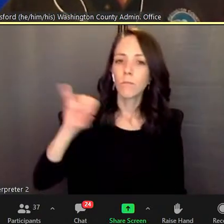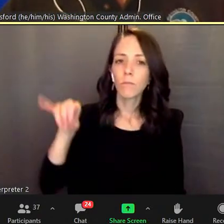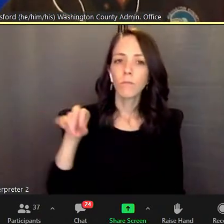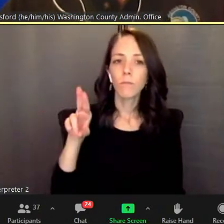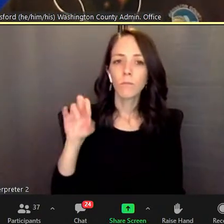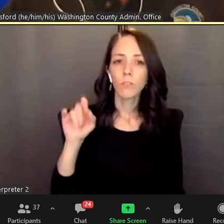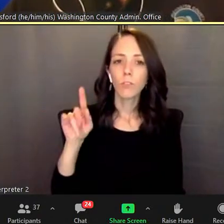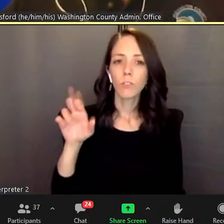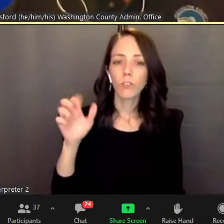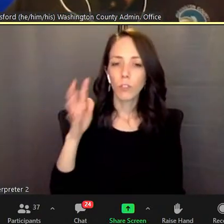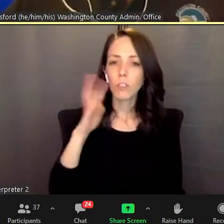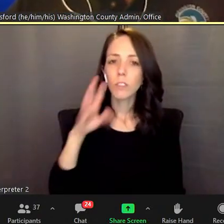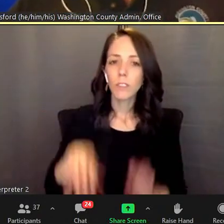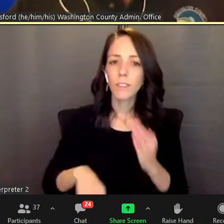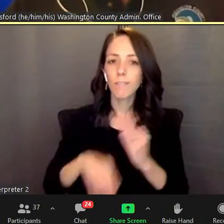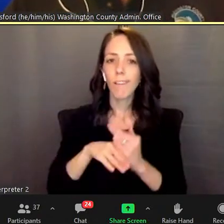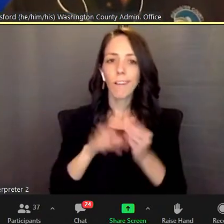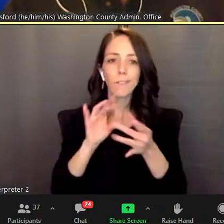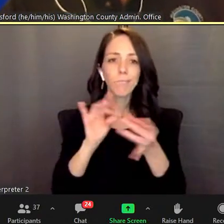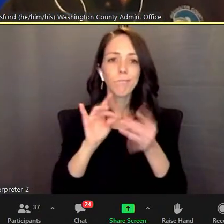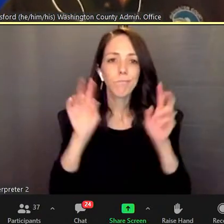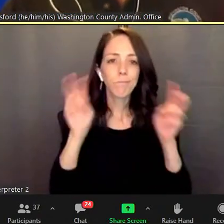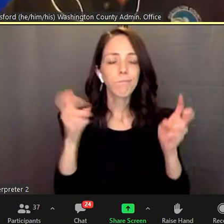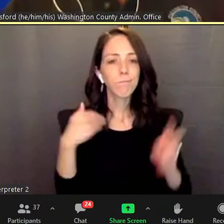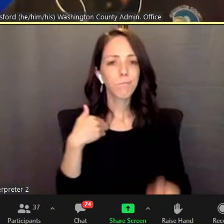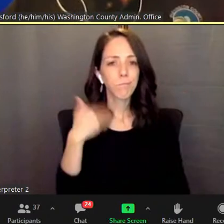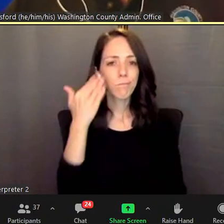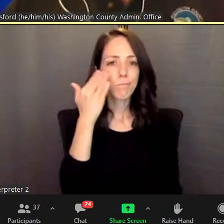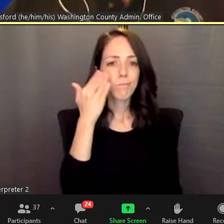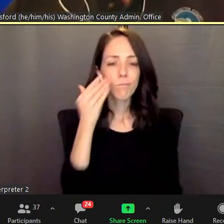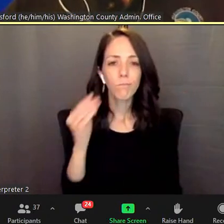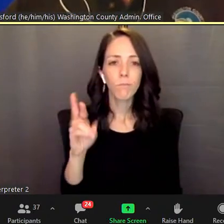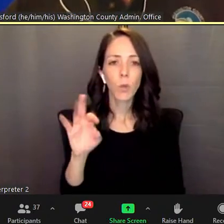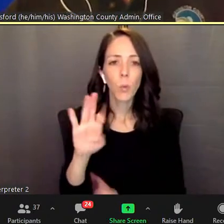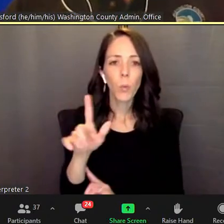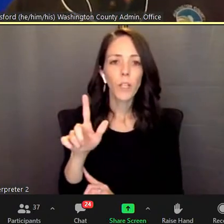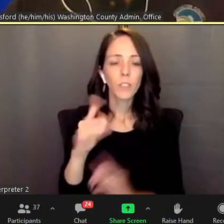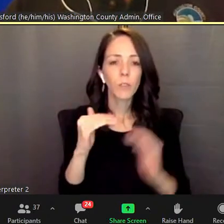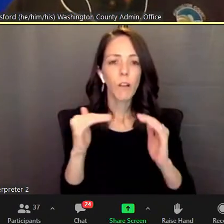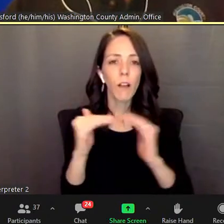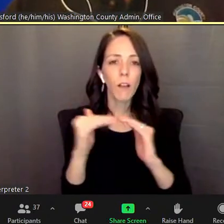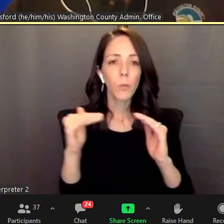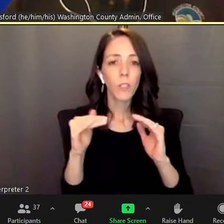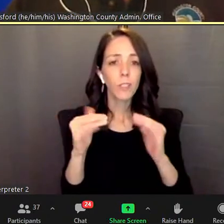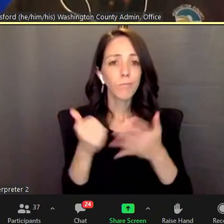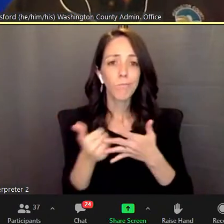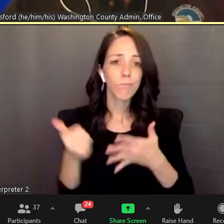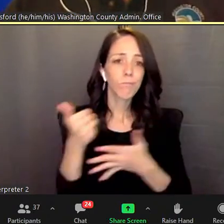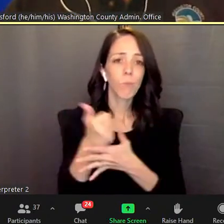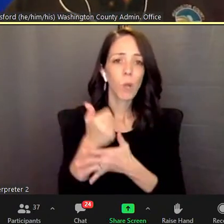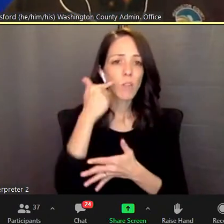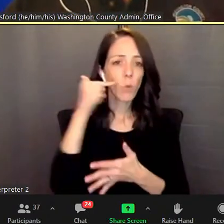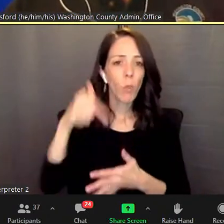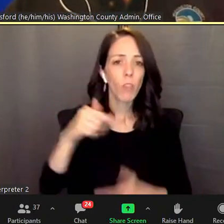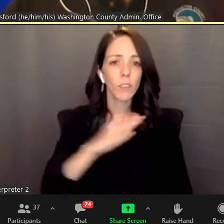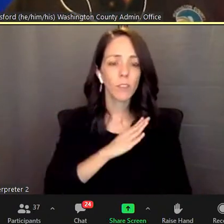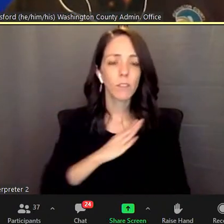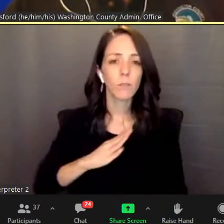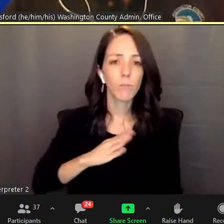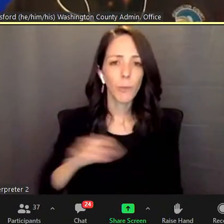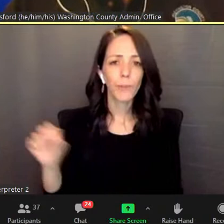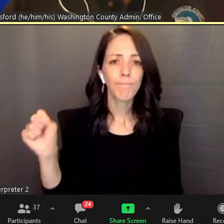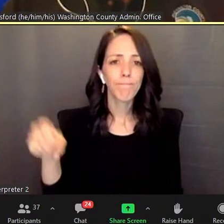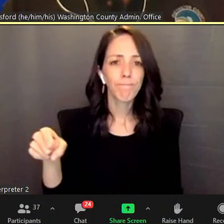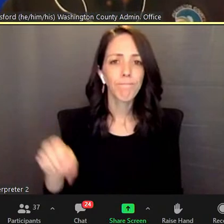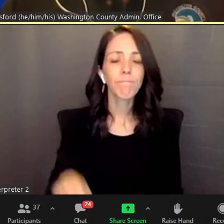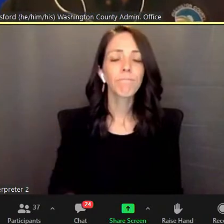floor. I know racial equity is a priority for this board and has been lifted